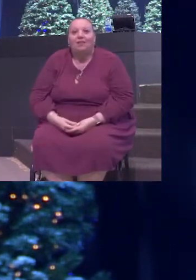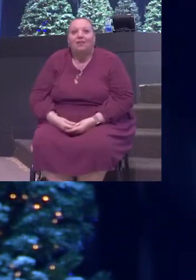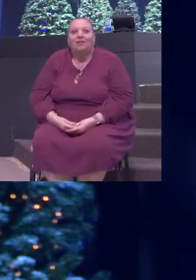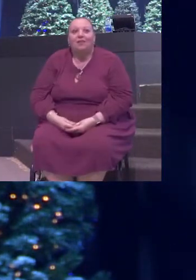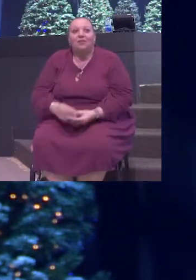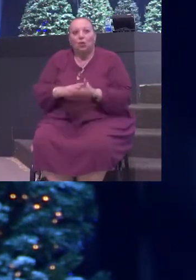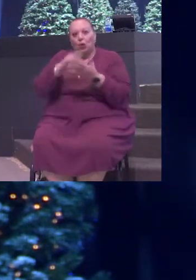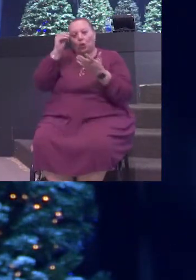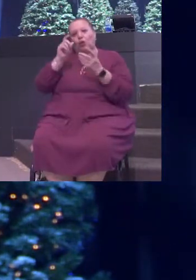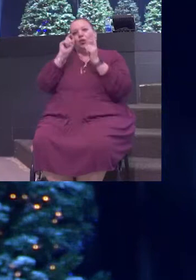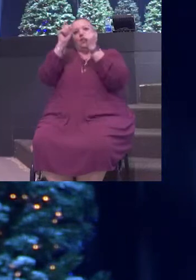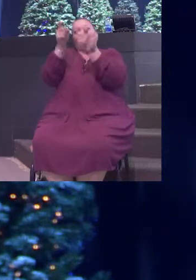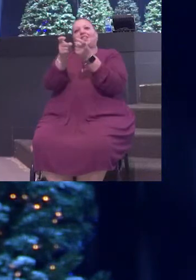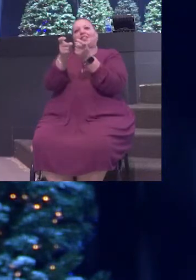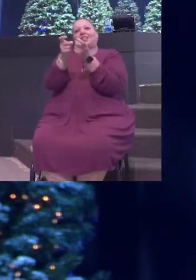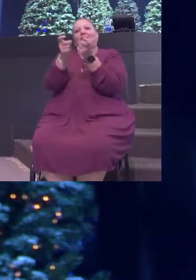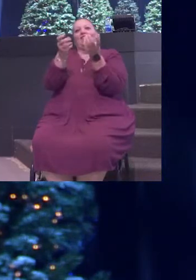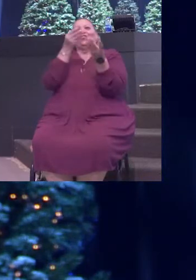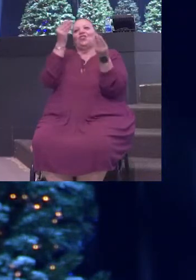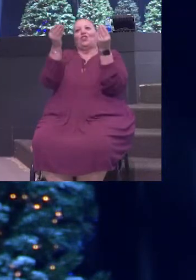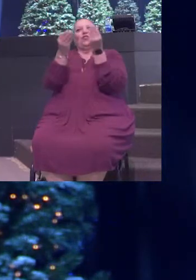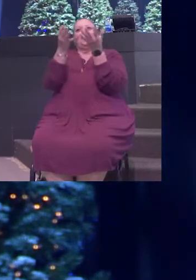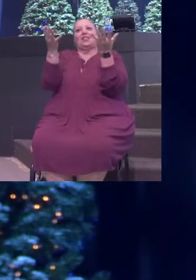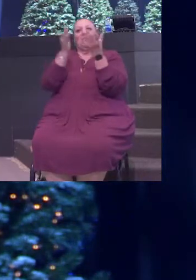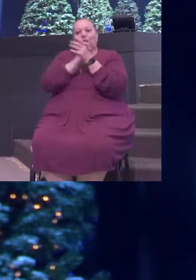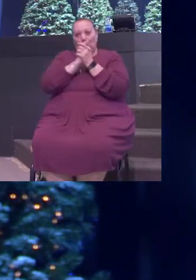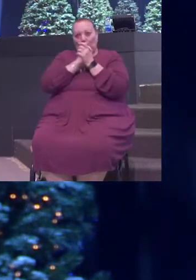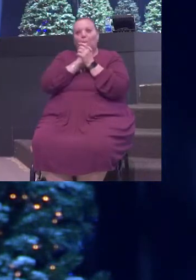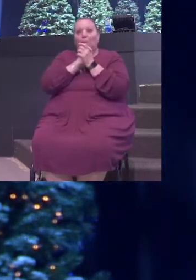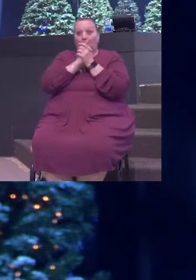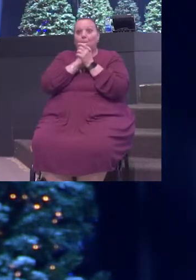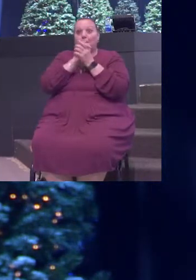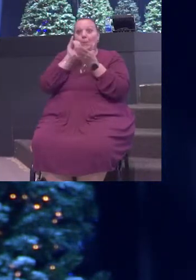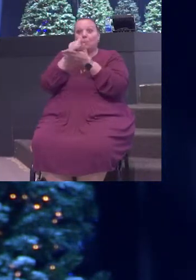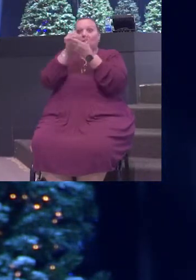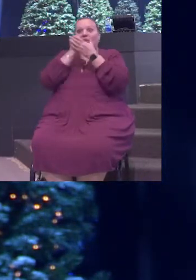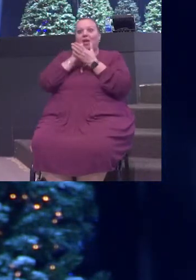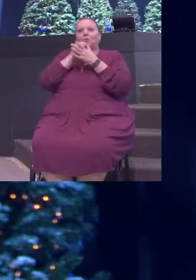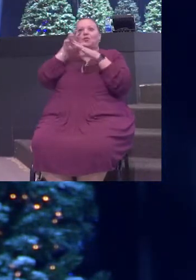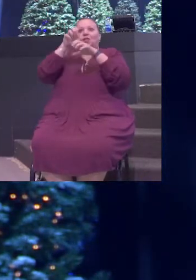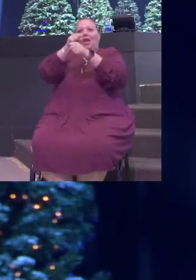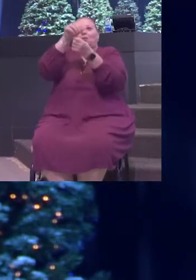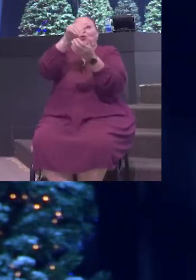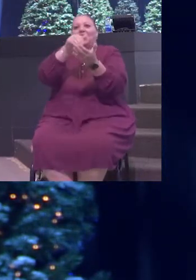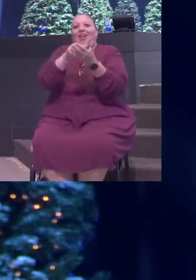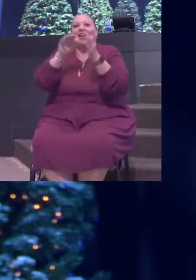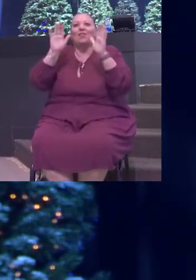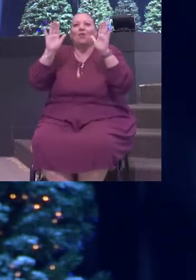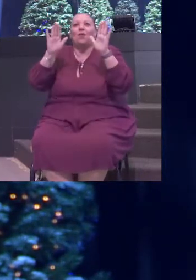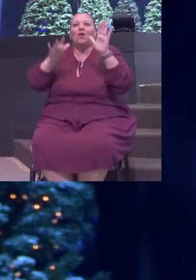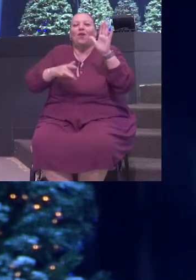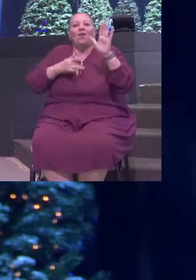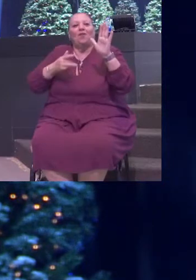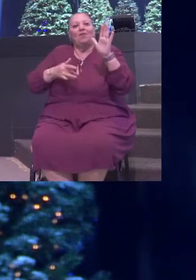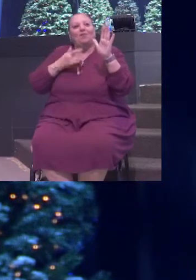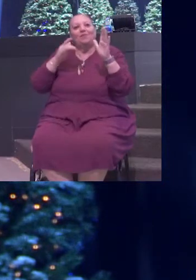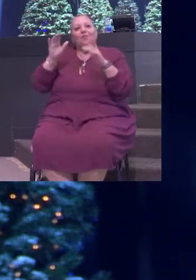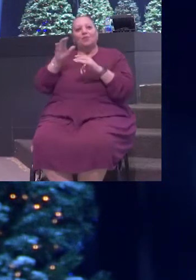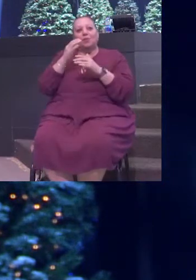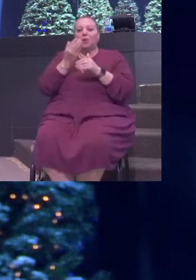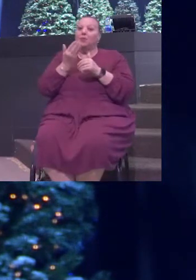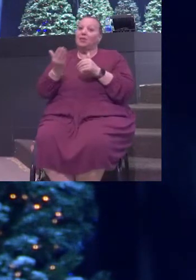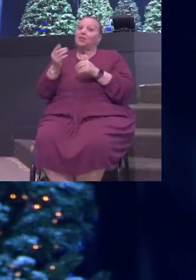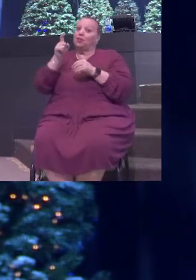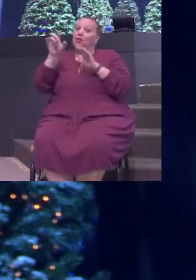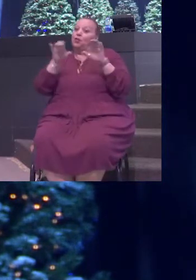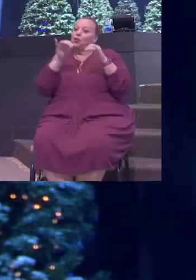So we learn to give generously, and that helps us to recapture the wonder. And maybe that's the thing that you